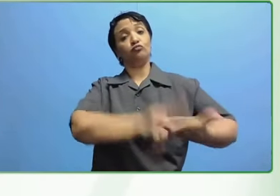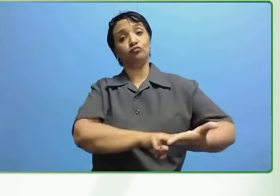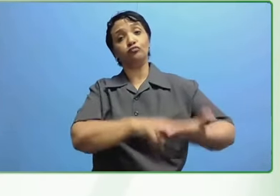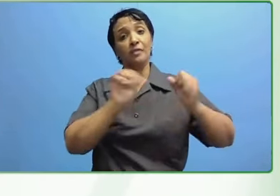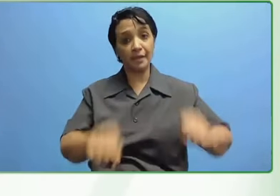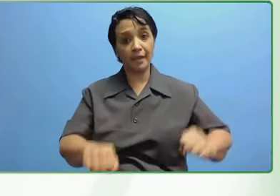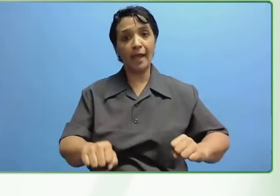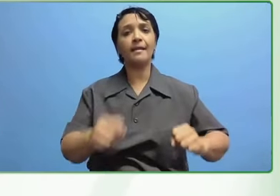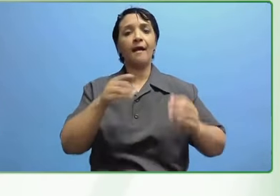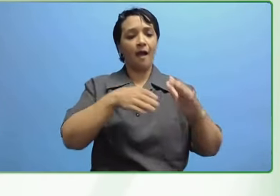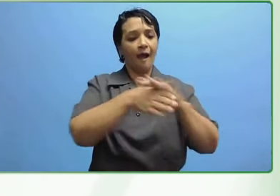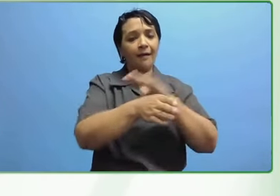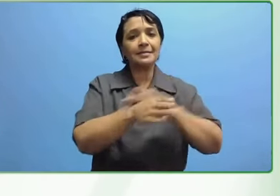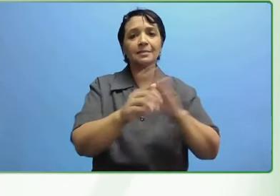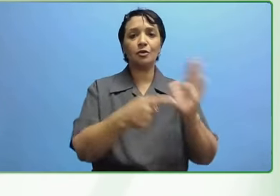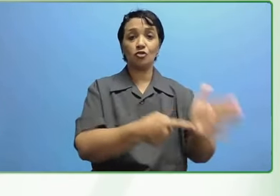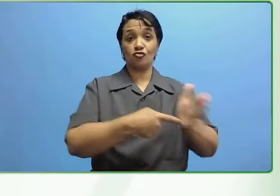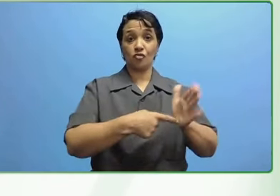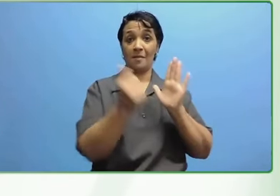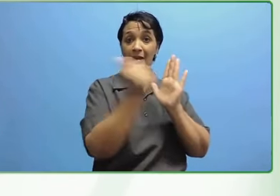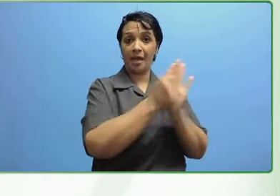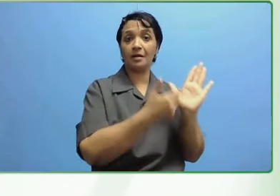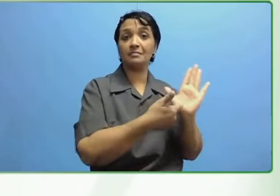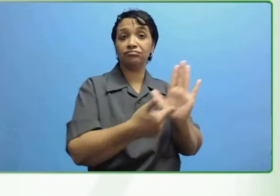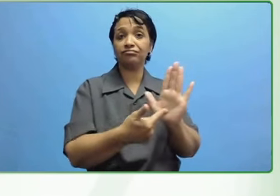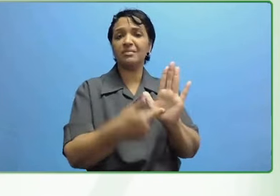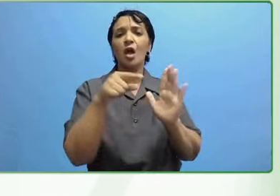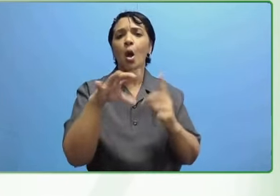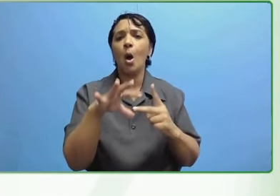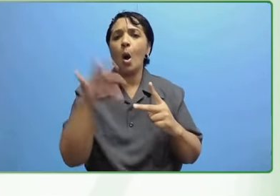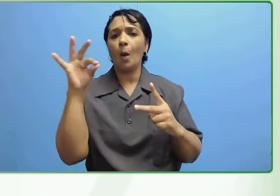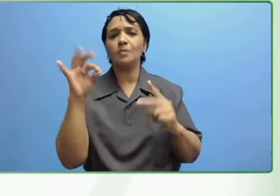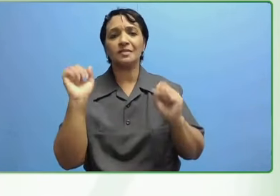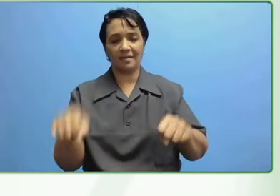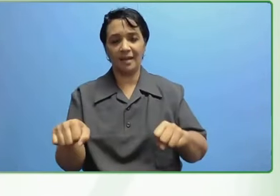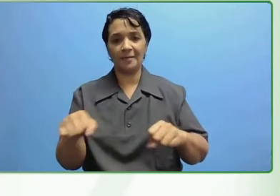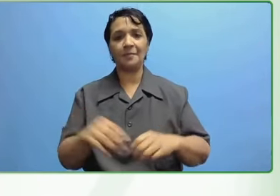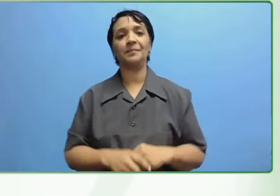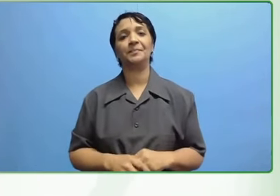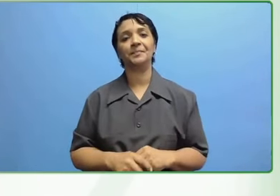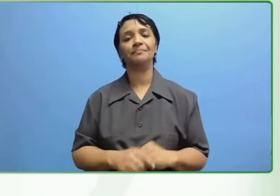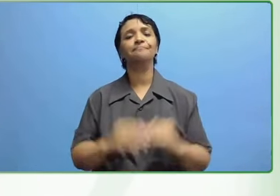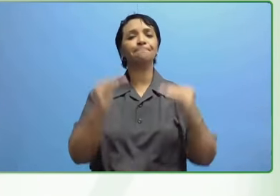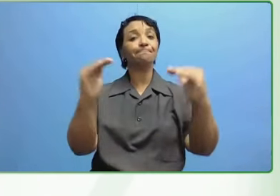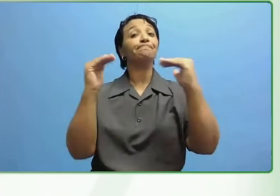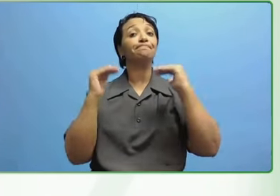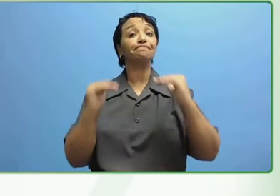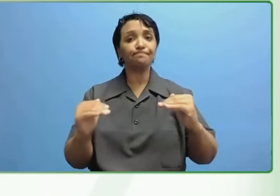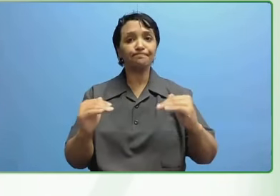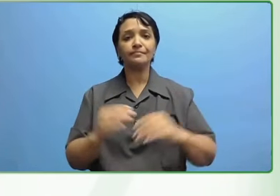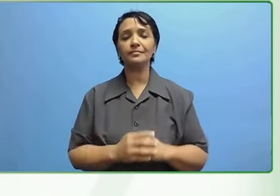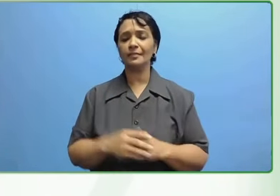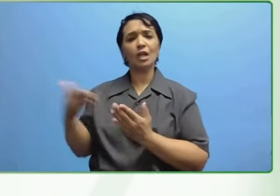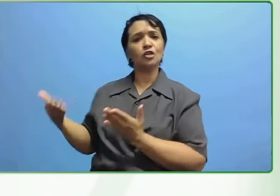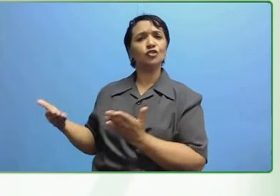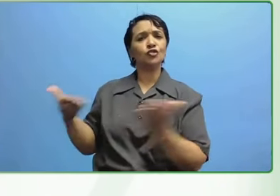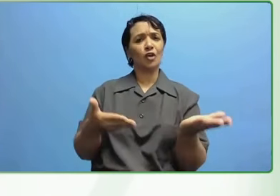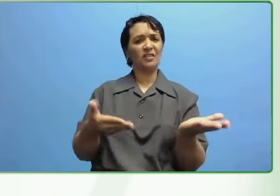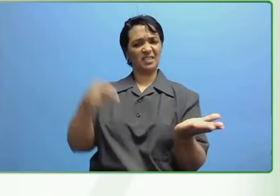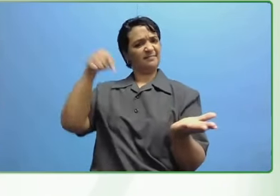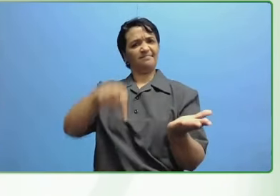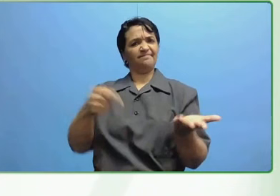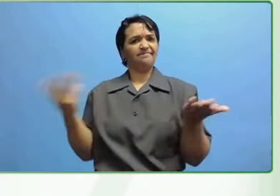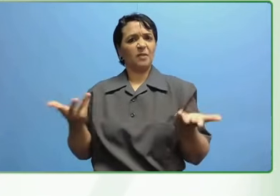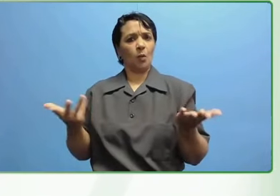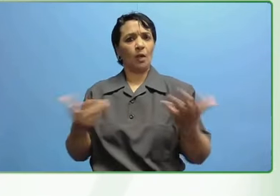accessibility requirements on the Act. Okay? So this is in a nutshell what the Act does. Now, what are the services that the Act